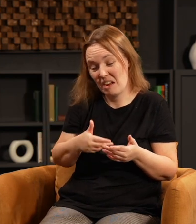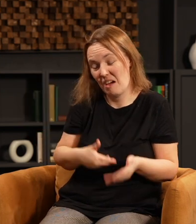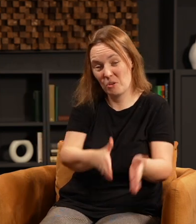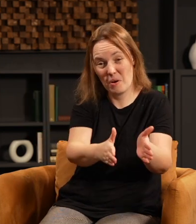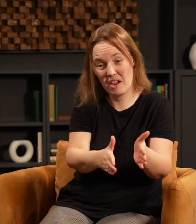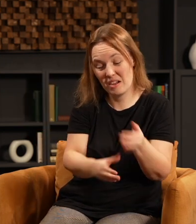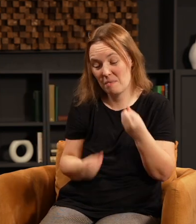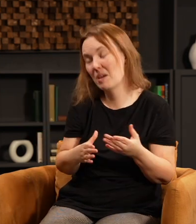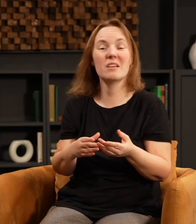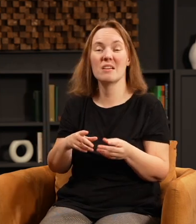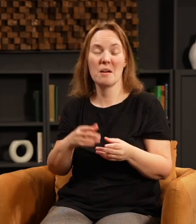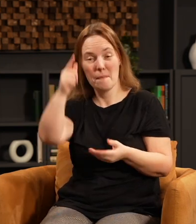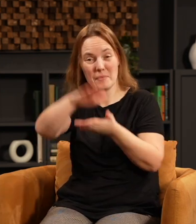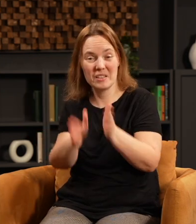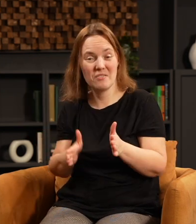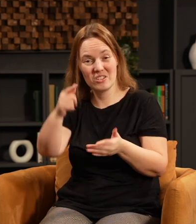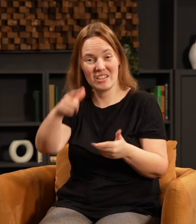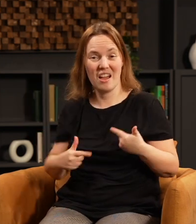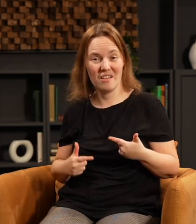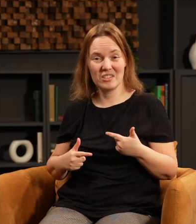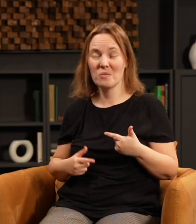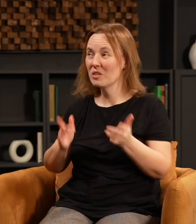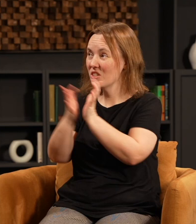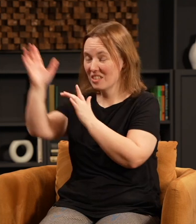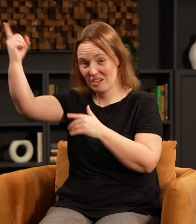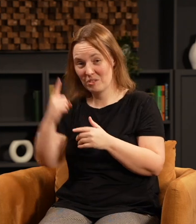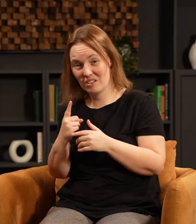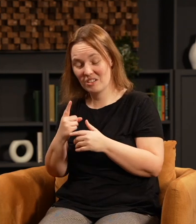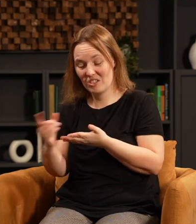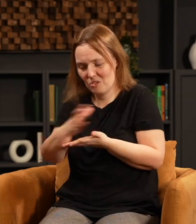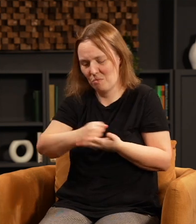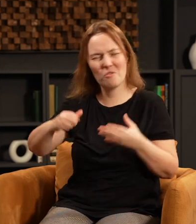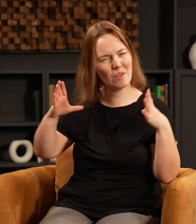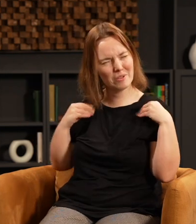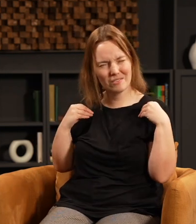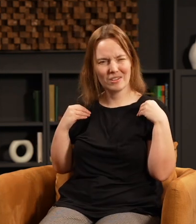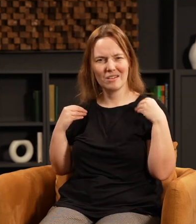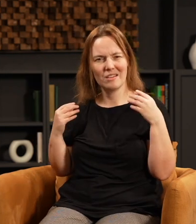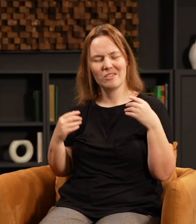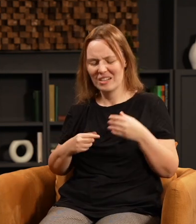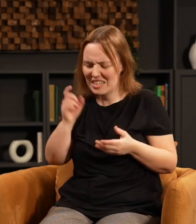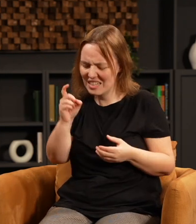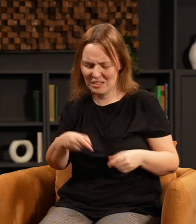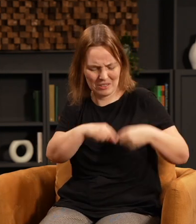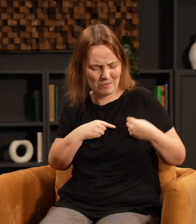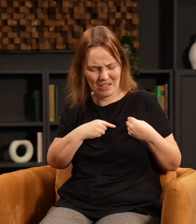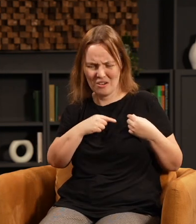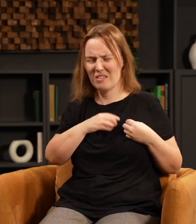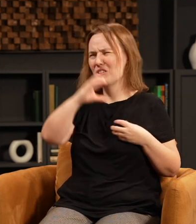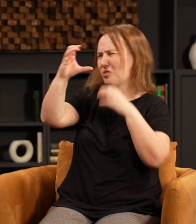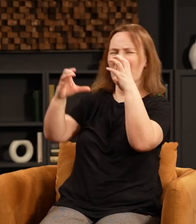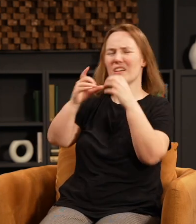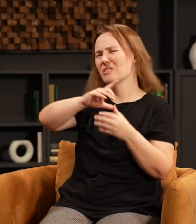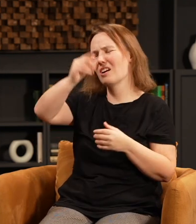saying is, listen, when I come to you, you need to get rid of that passivity. There's got to be something in your heart that cries out to God and says, Lord, I